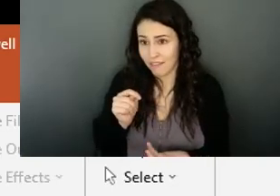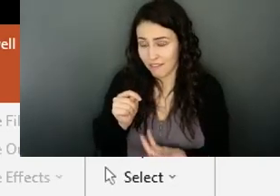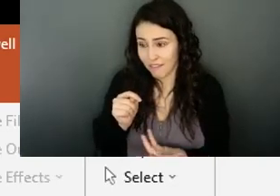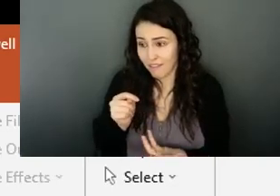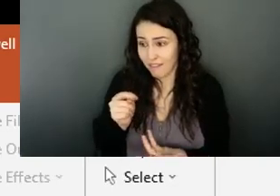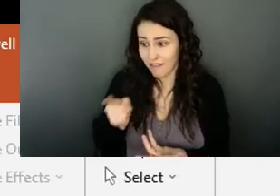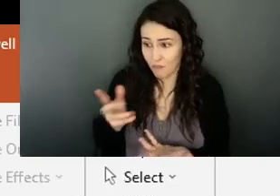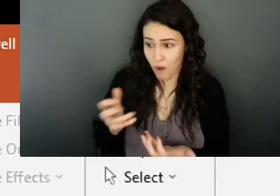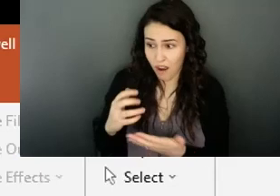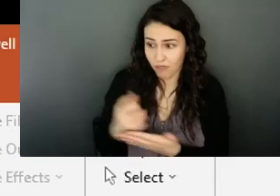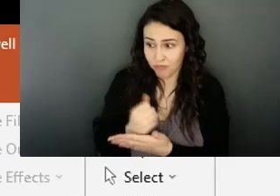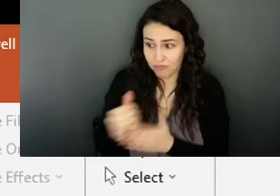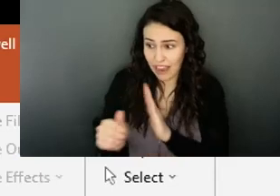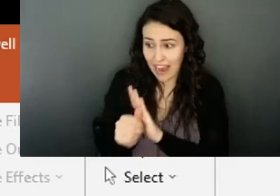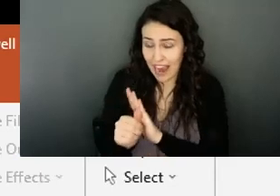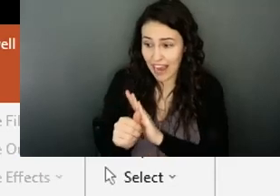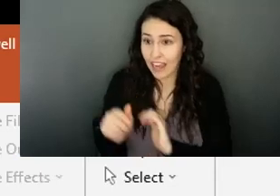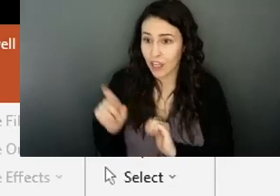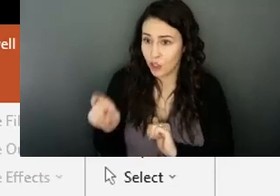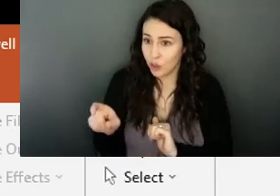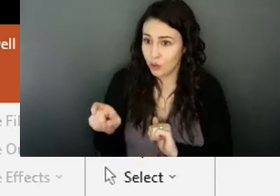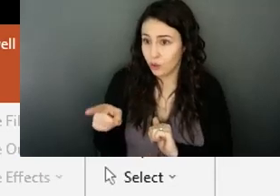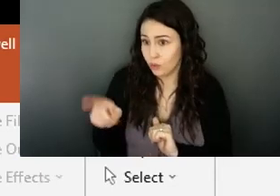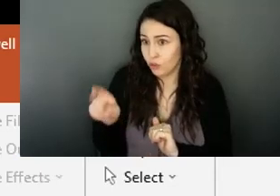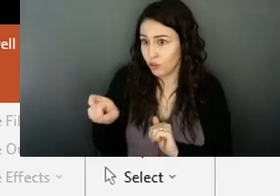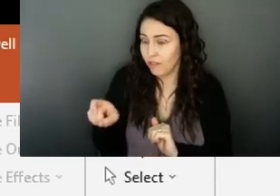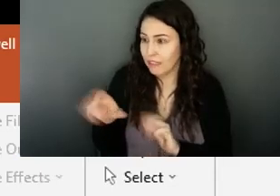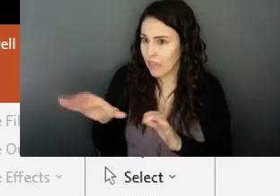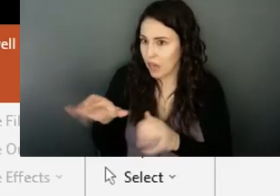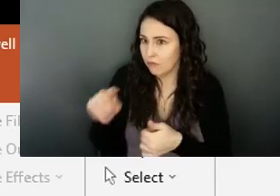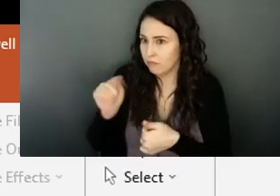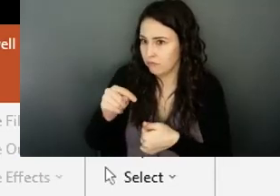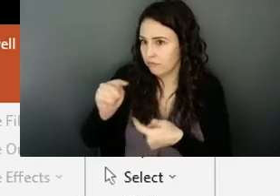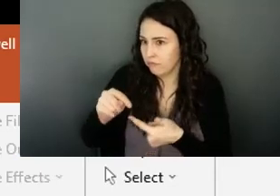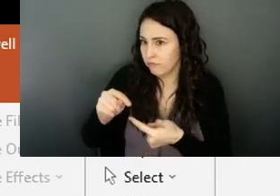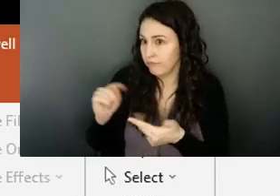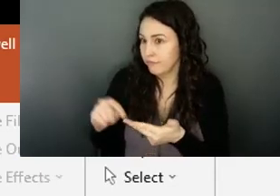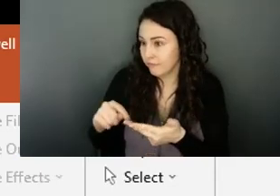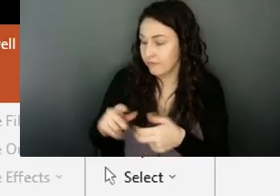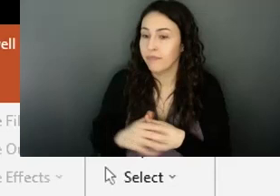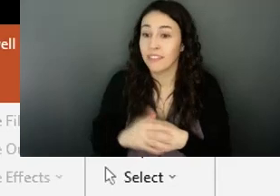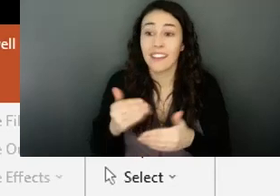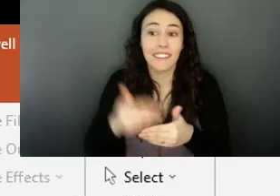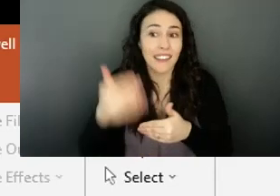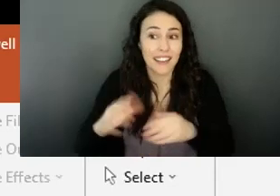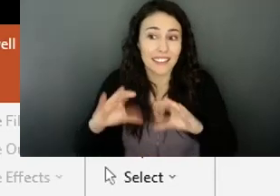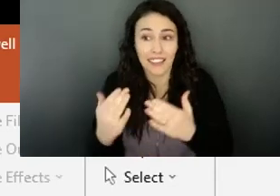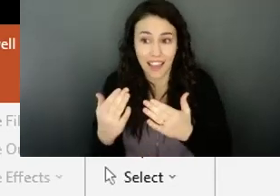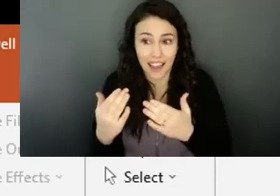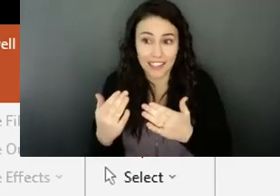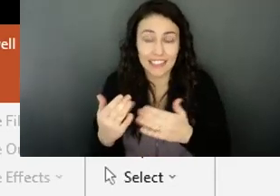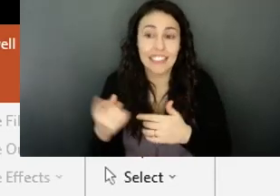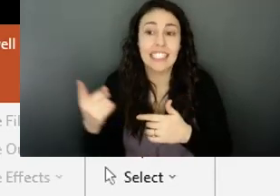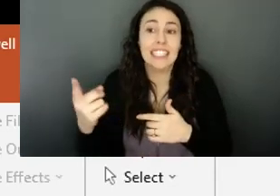achieved an A, you needed to have done this, this, and this. The next class period, he came back,